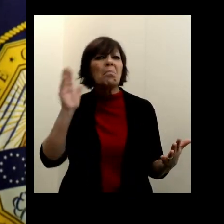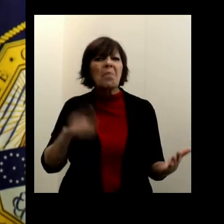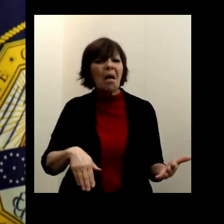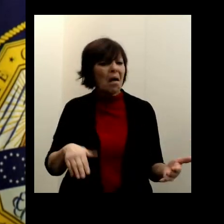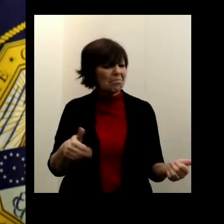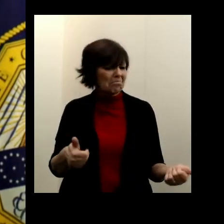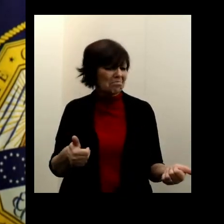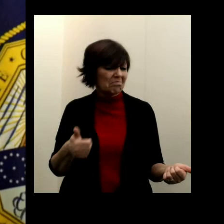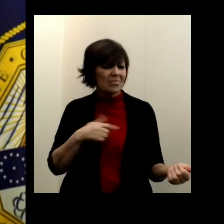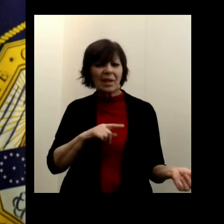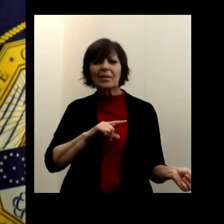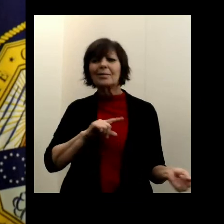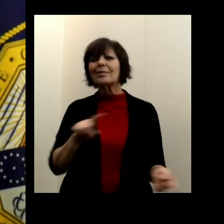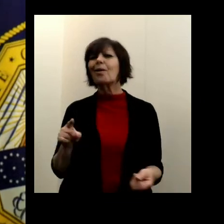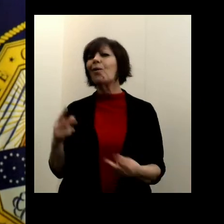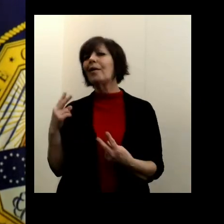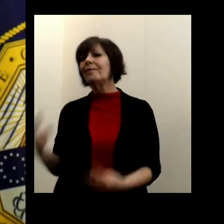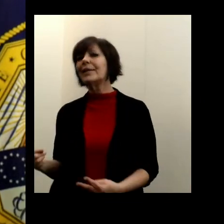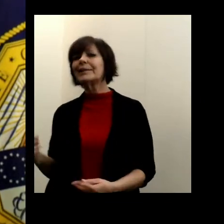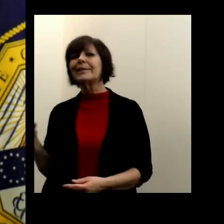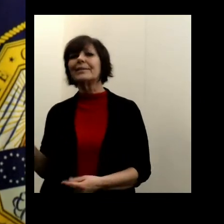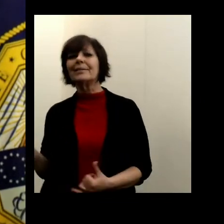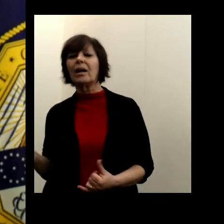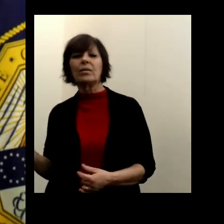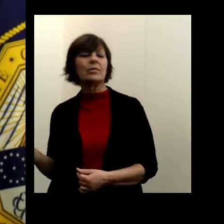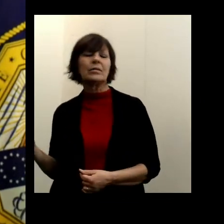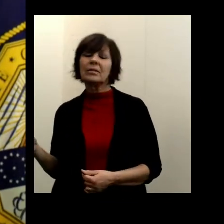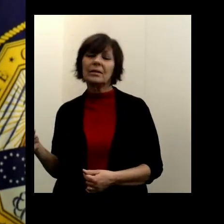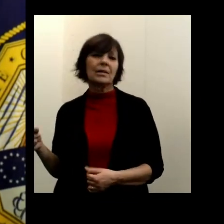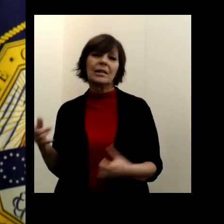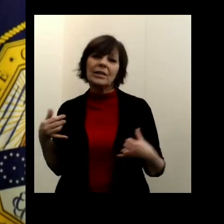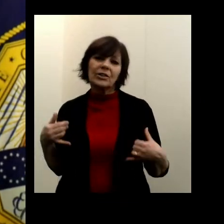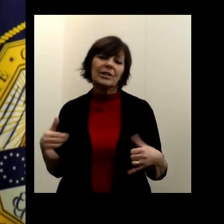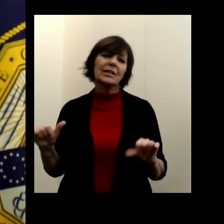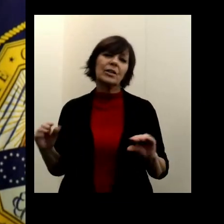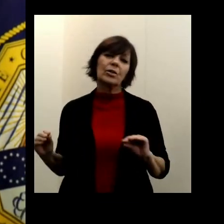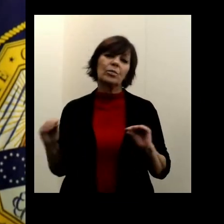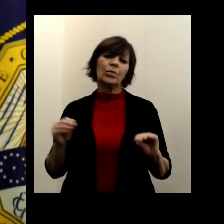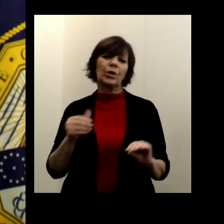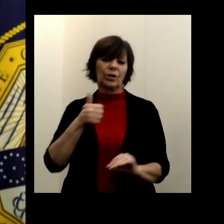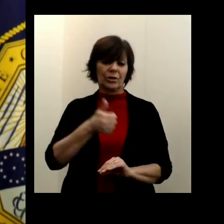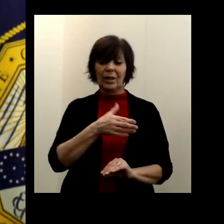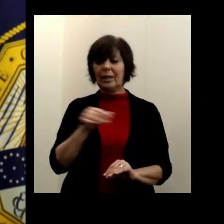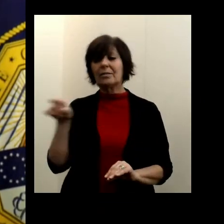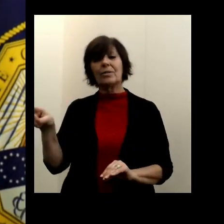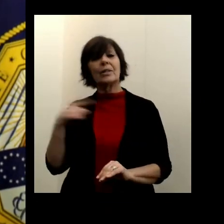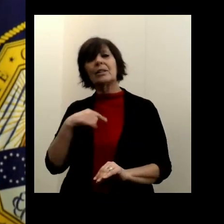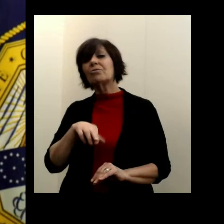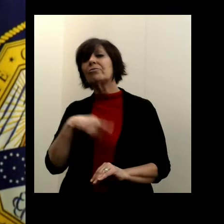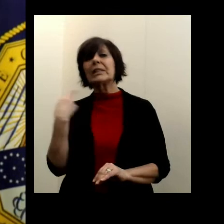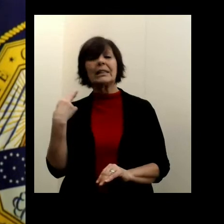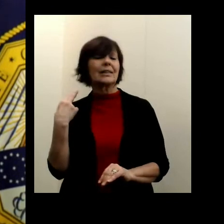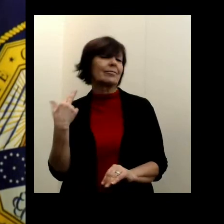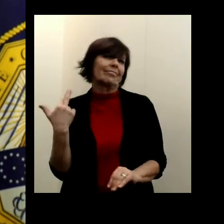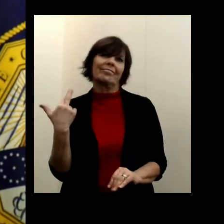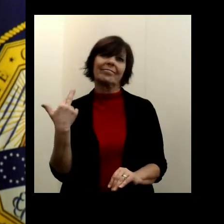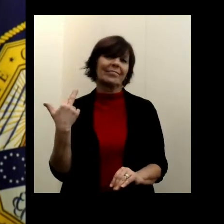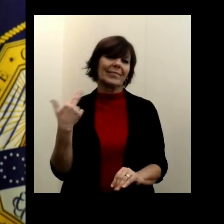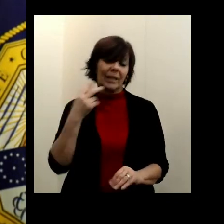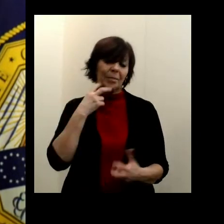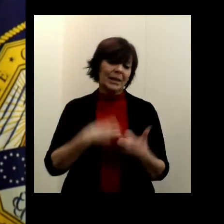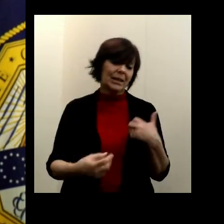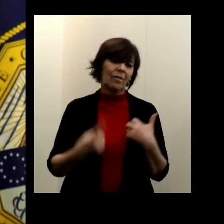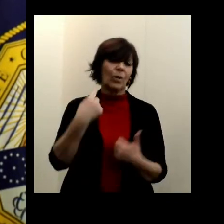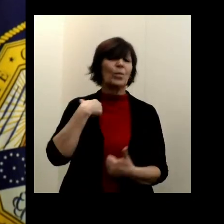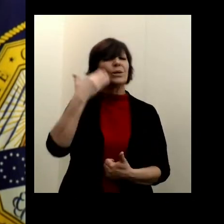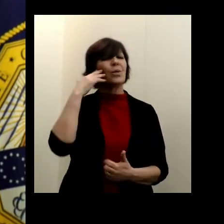okay, so I can go visit Aunt Jenny now. You're still putting yourself and Aunt Jenny at risk. So it's going to be a tough one. We know